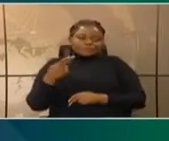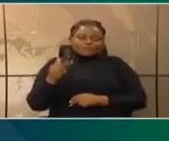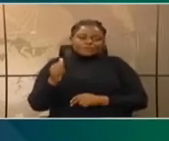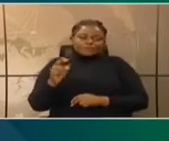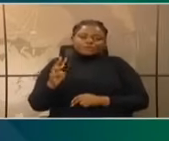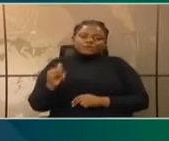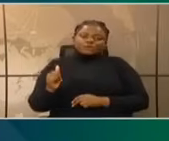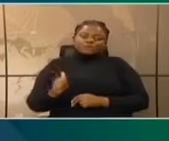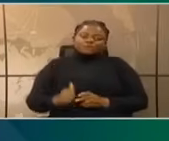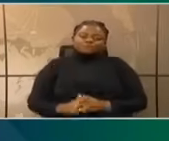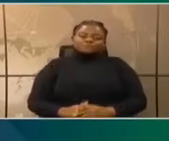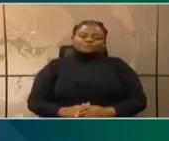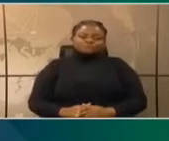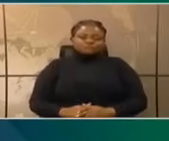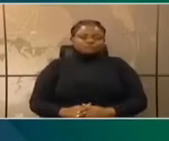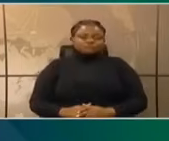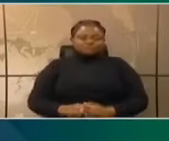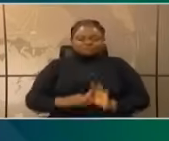Oye Gumuni